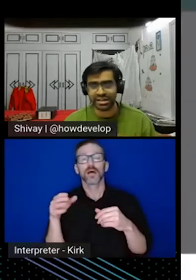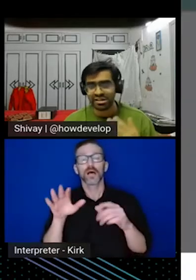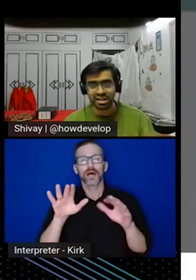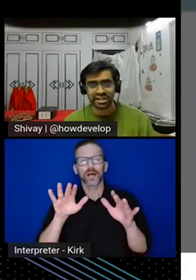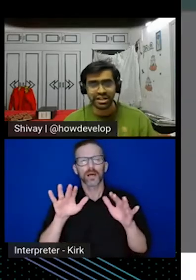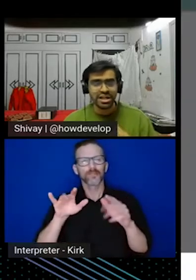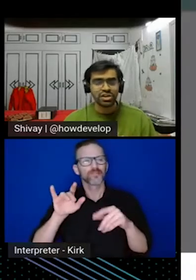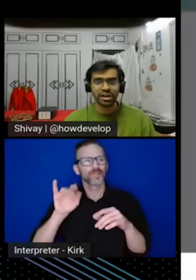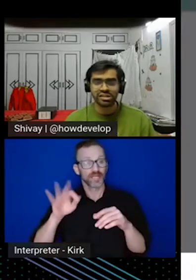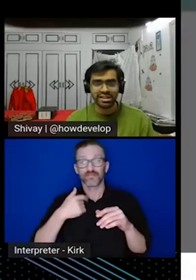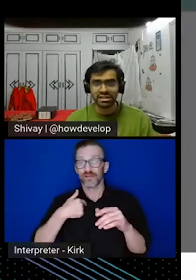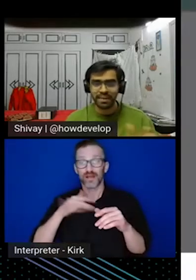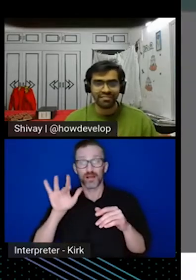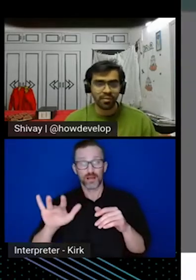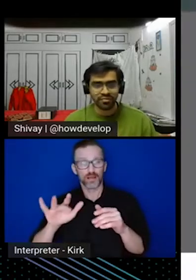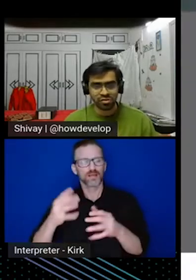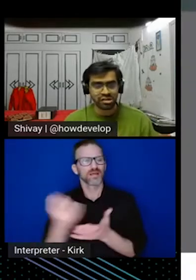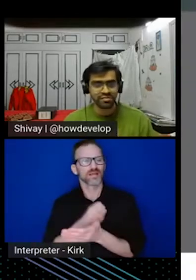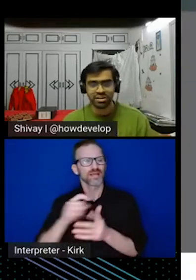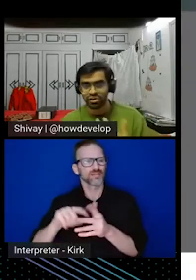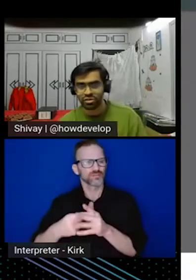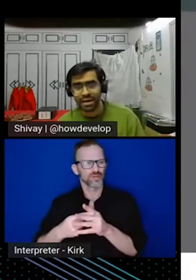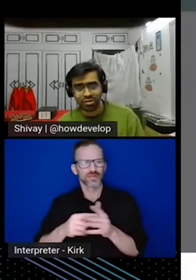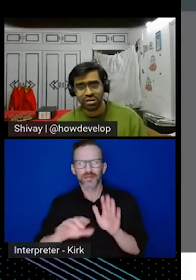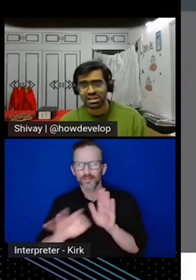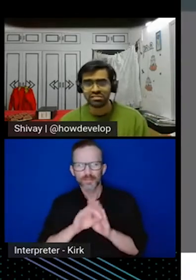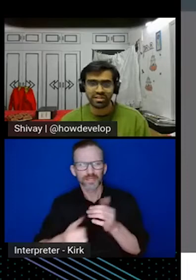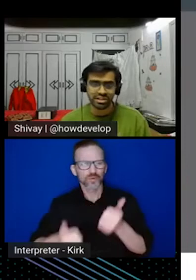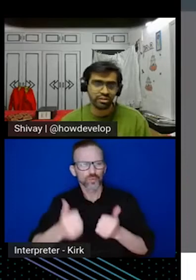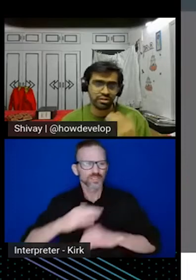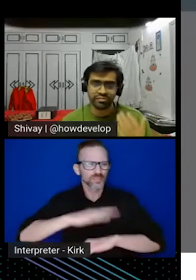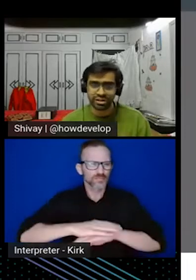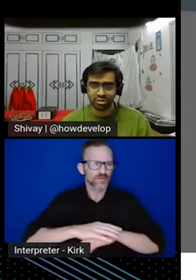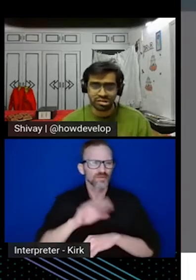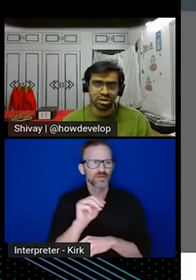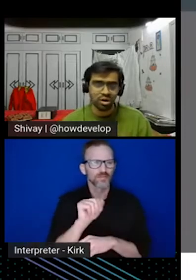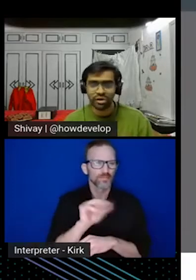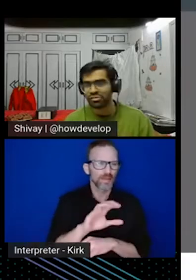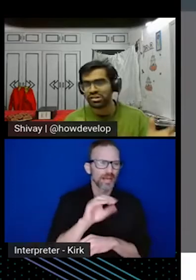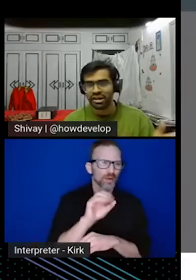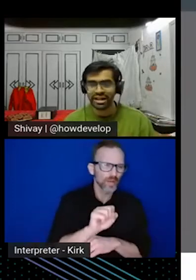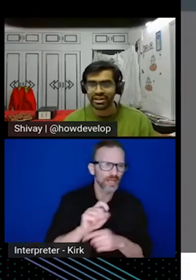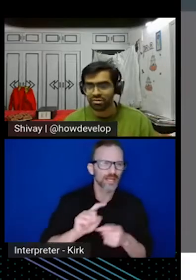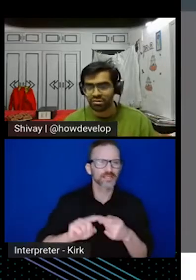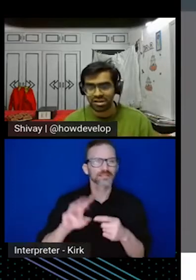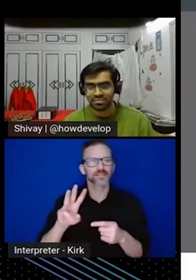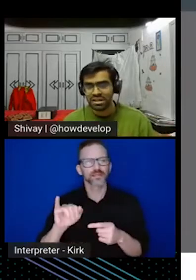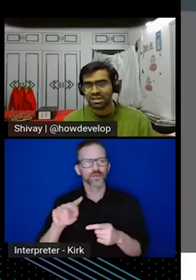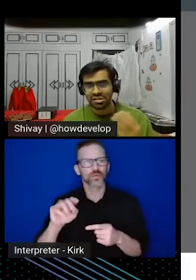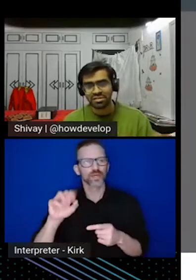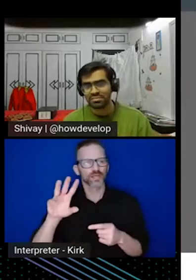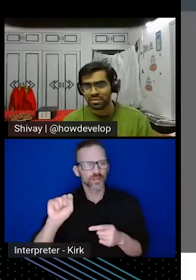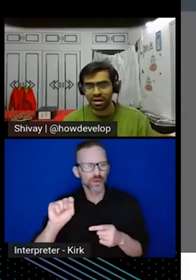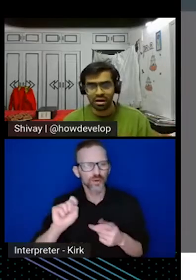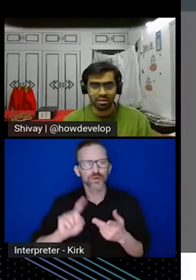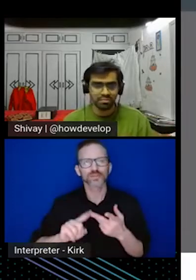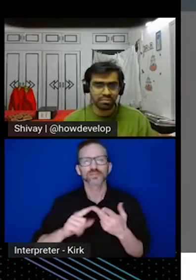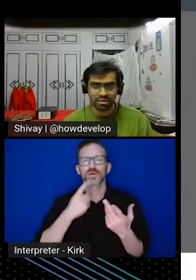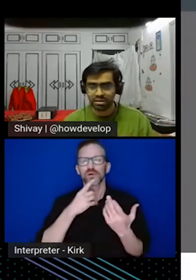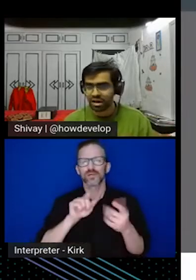I get started, you can select the platform of your choice, whether you're on Mac OS, whether you're on Windows, or using some